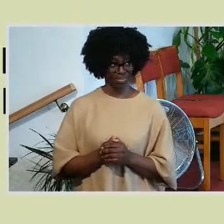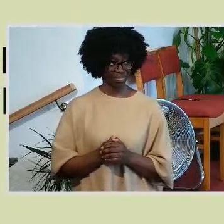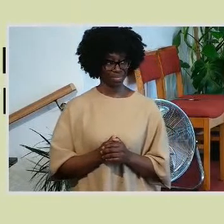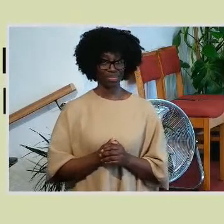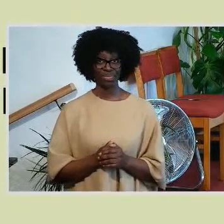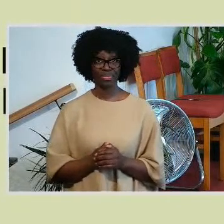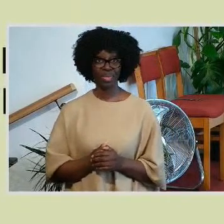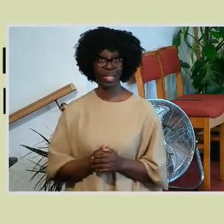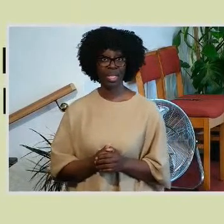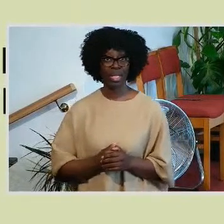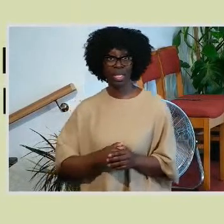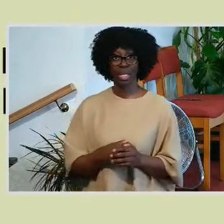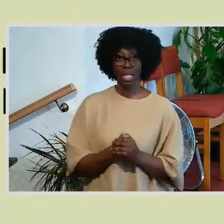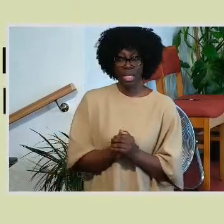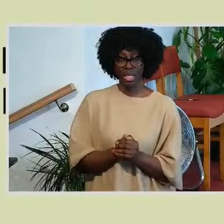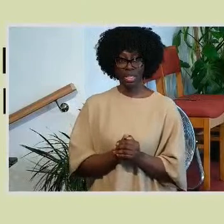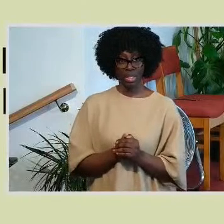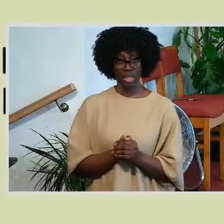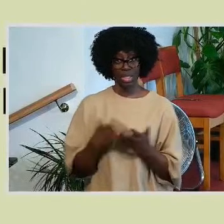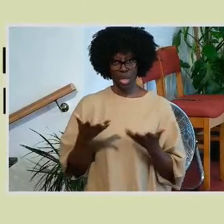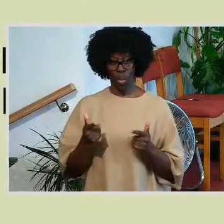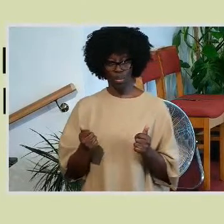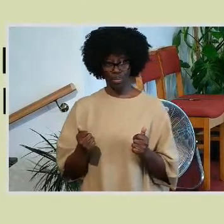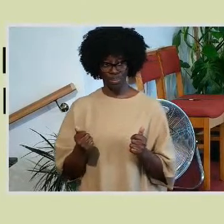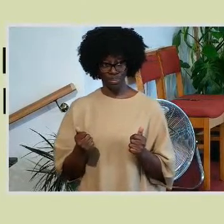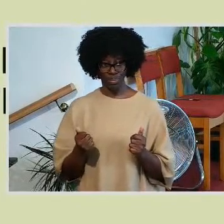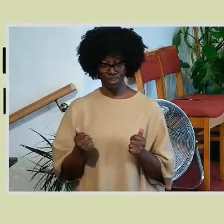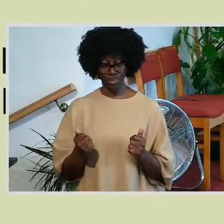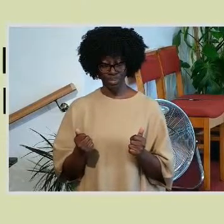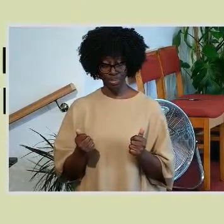so so when we want to look at dementia